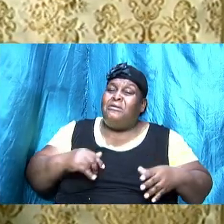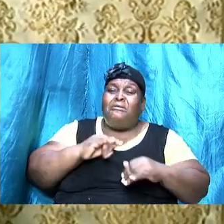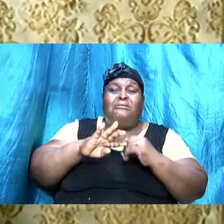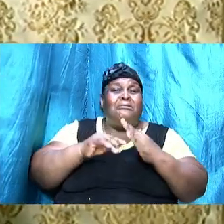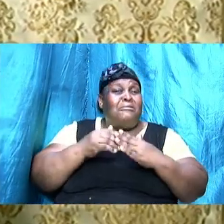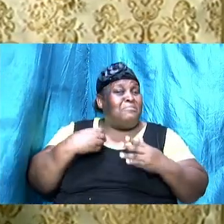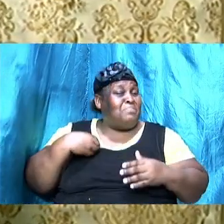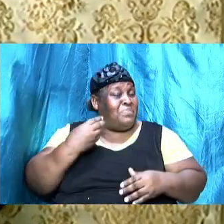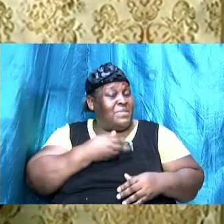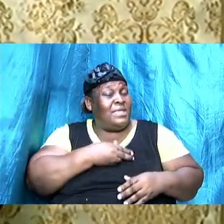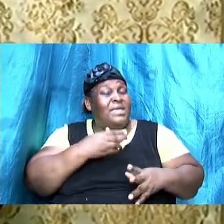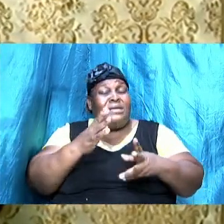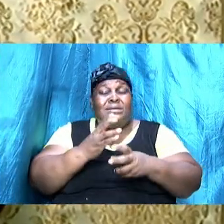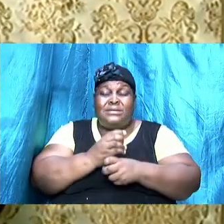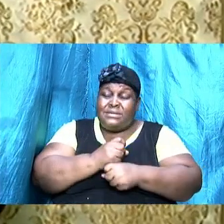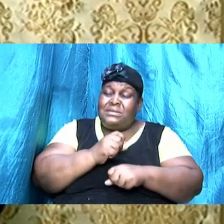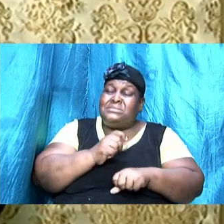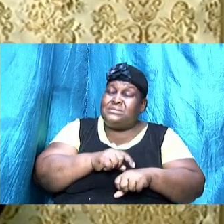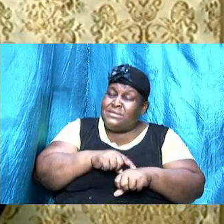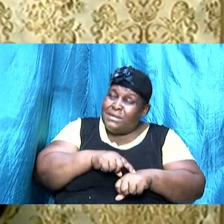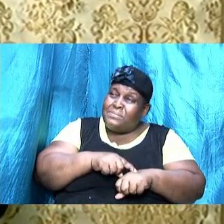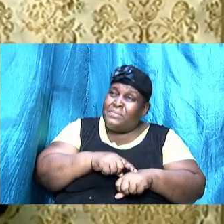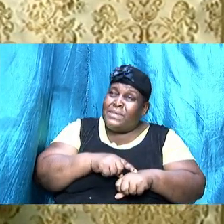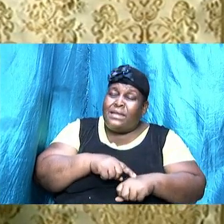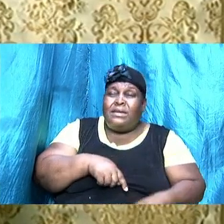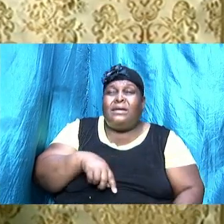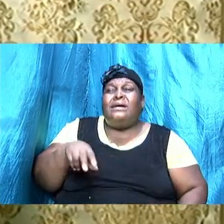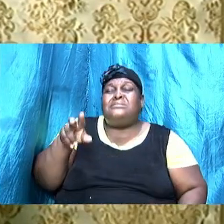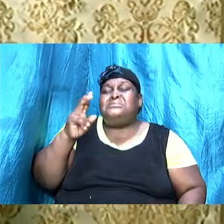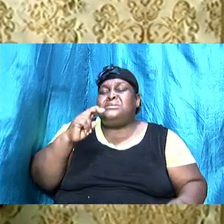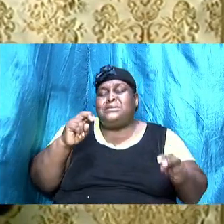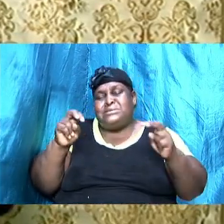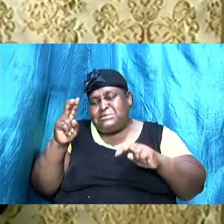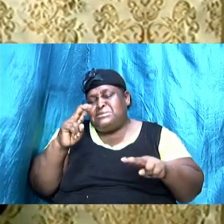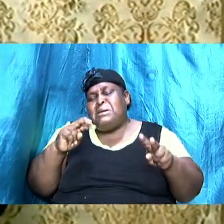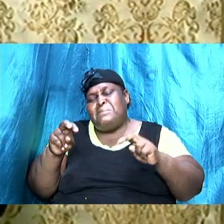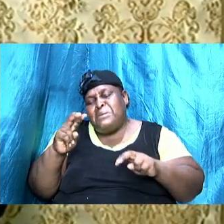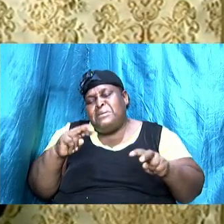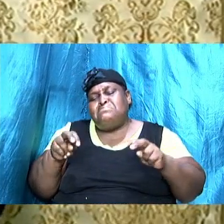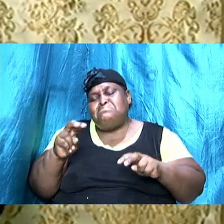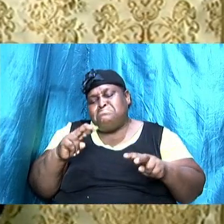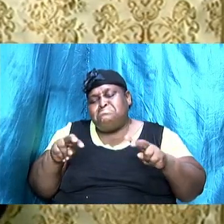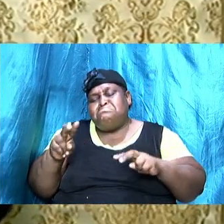out, pull back. Yes, draw back,